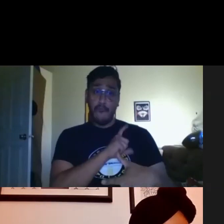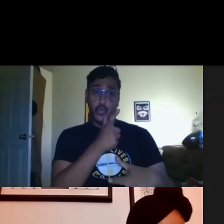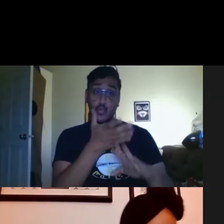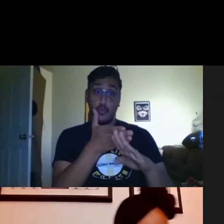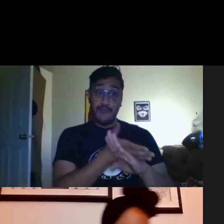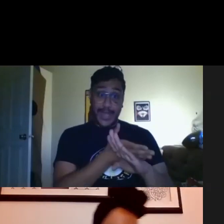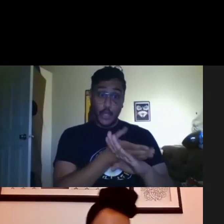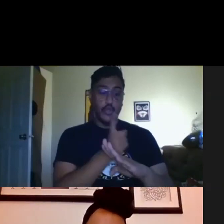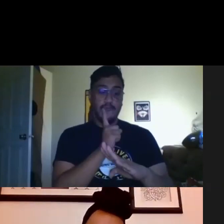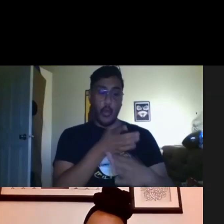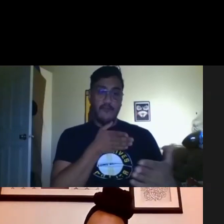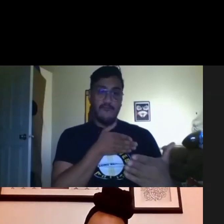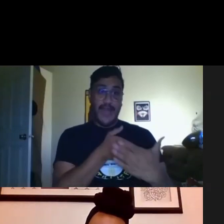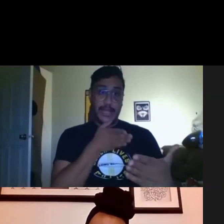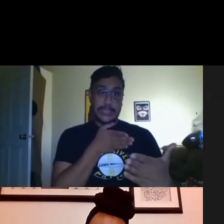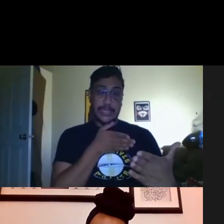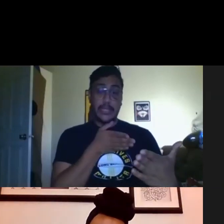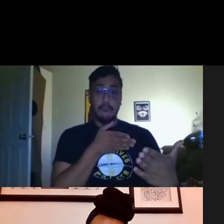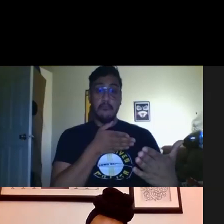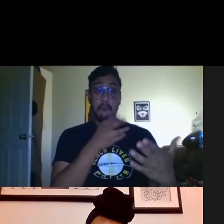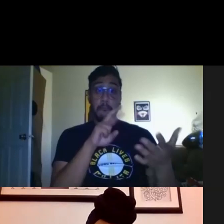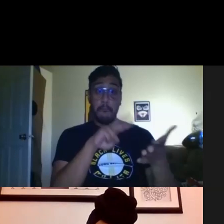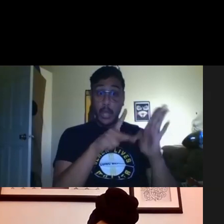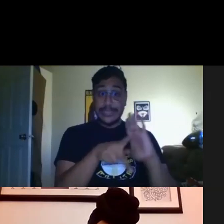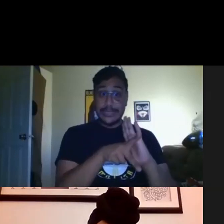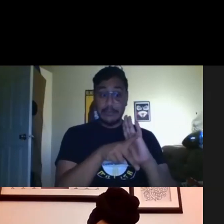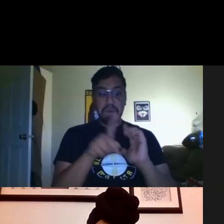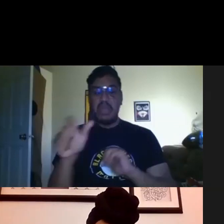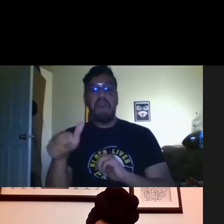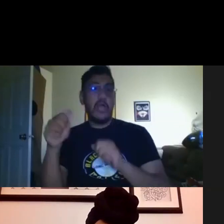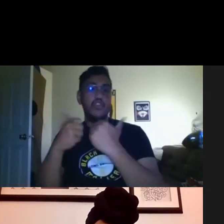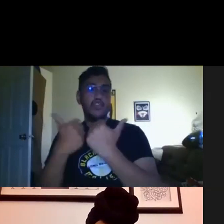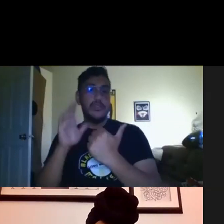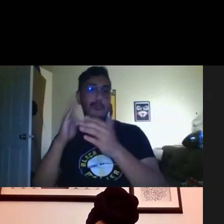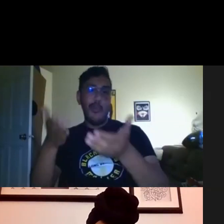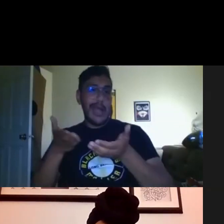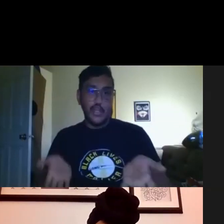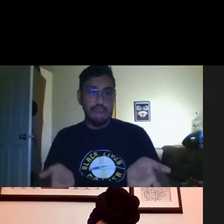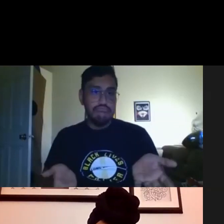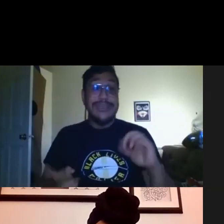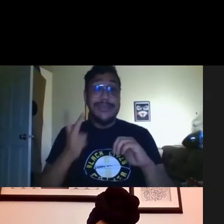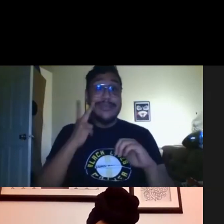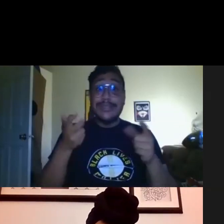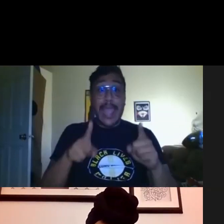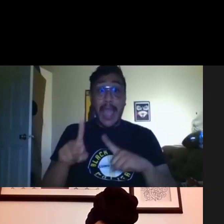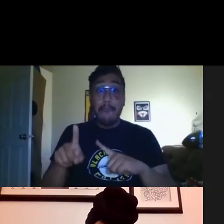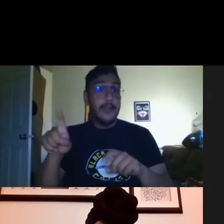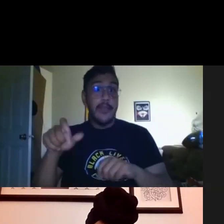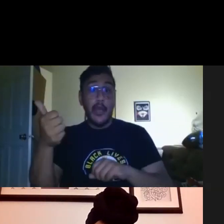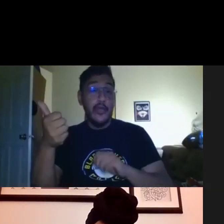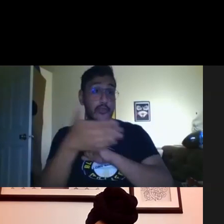violating policy and then picked up by another agency with lower standards. You know, we see that happening all the time, and there are certain agencies that are